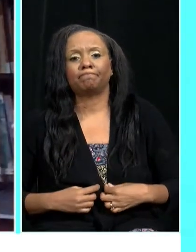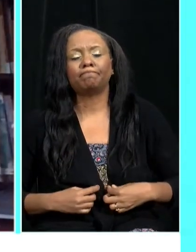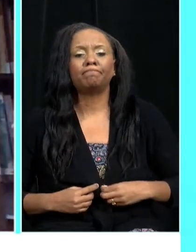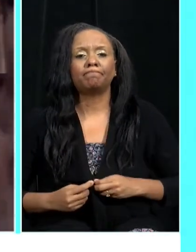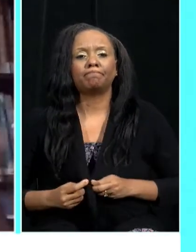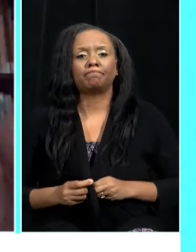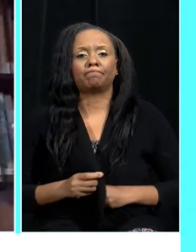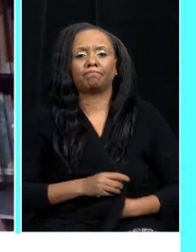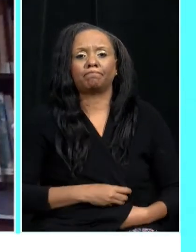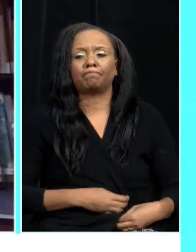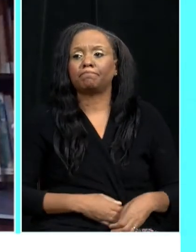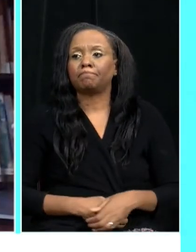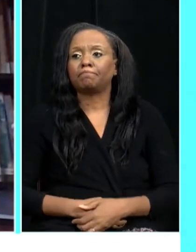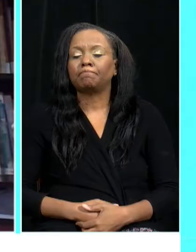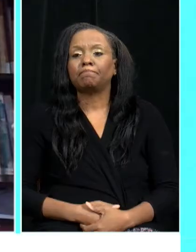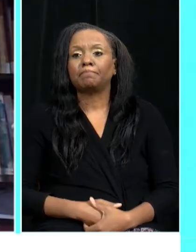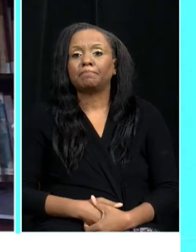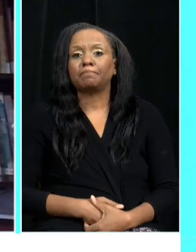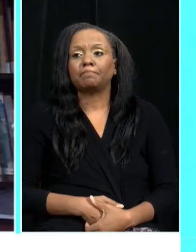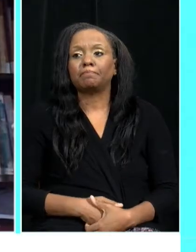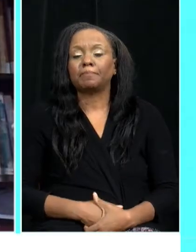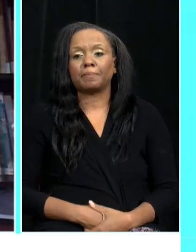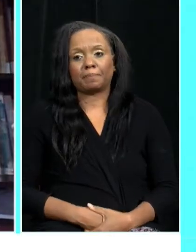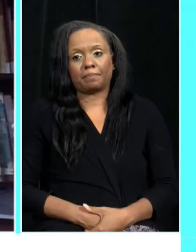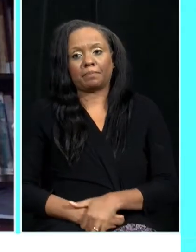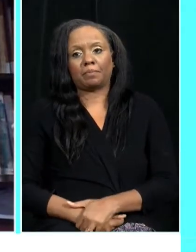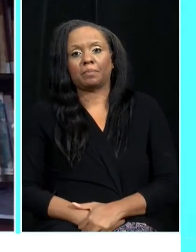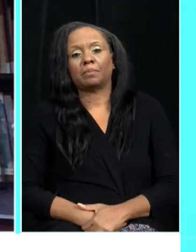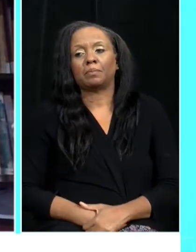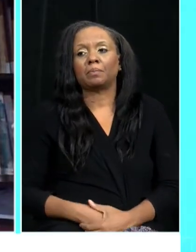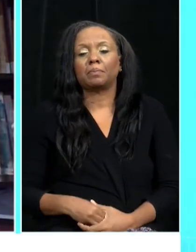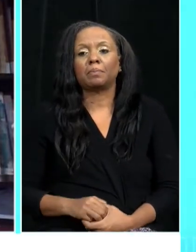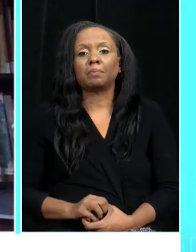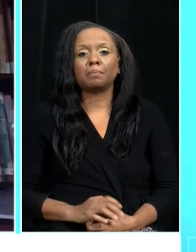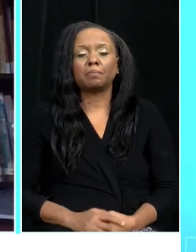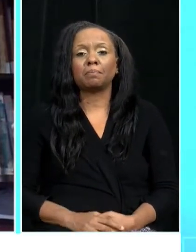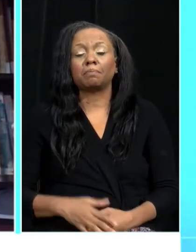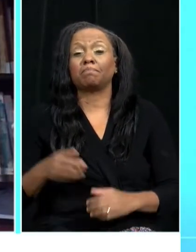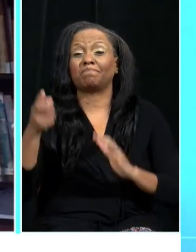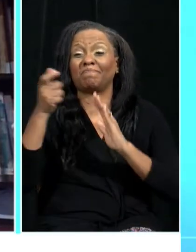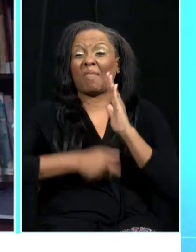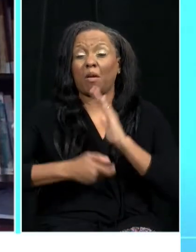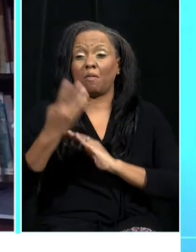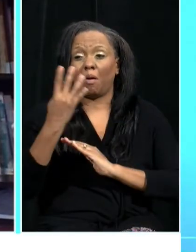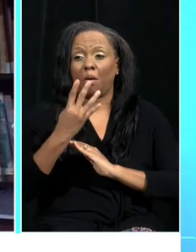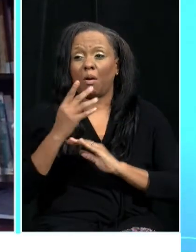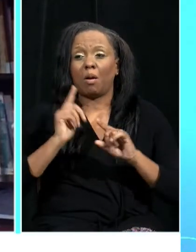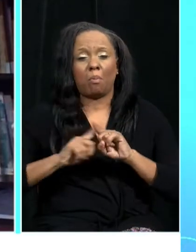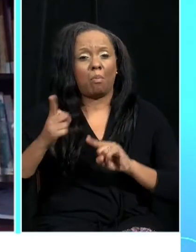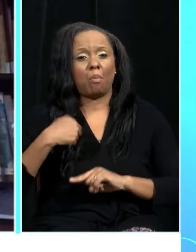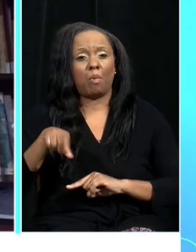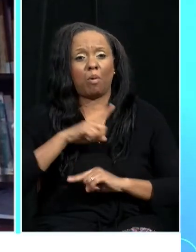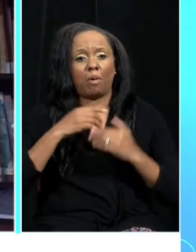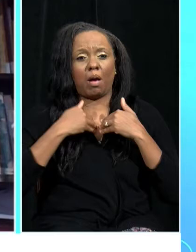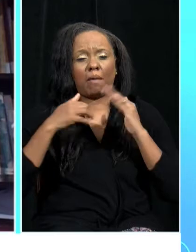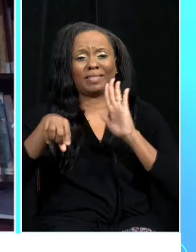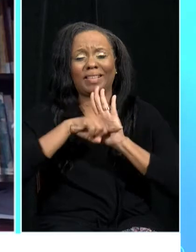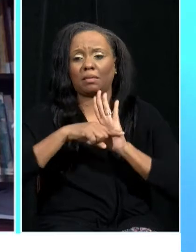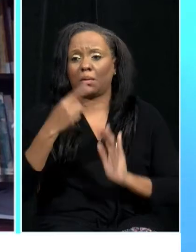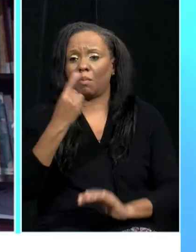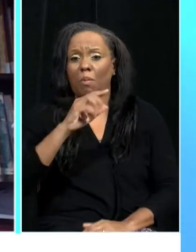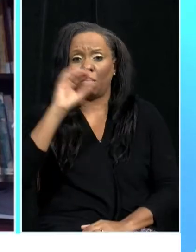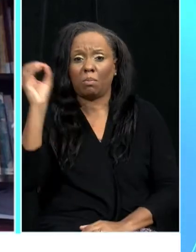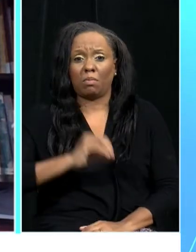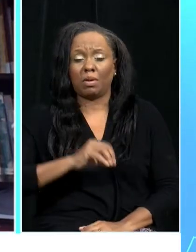document of the articles that created the IMF. Was that right now we've been allowed to run a negative 1% primary